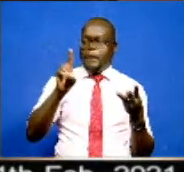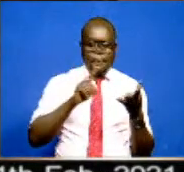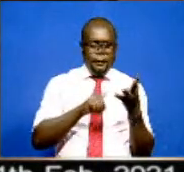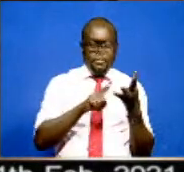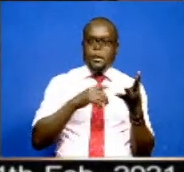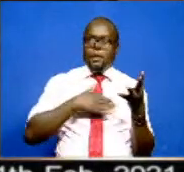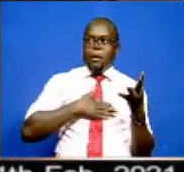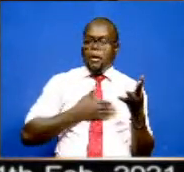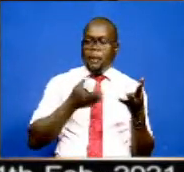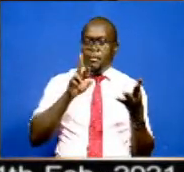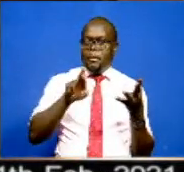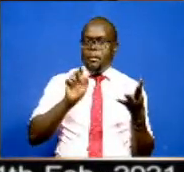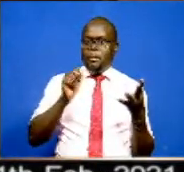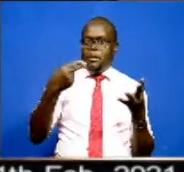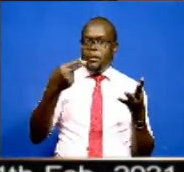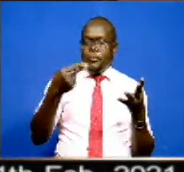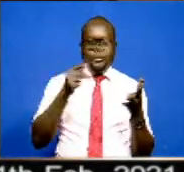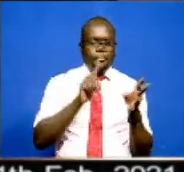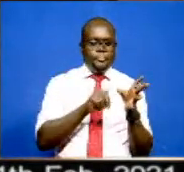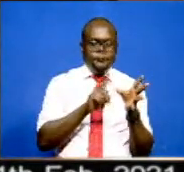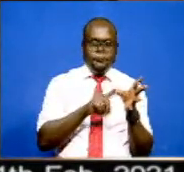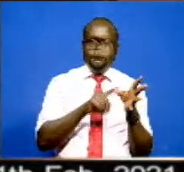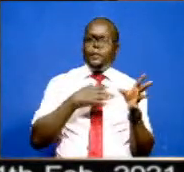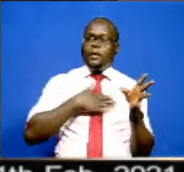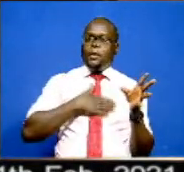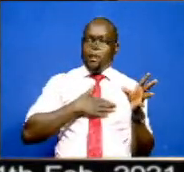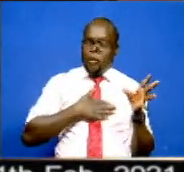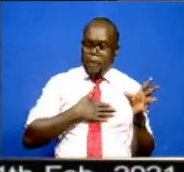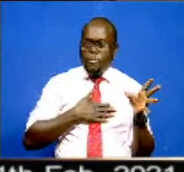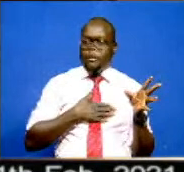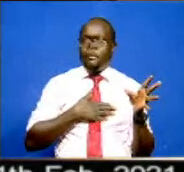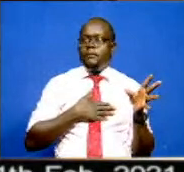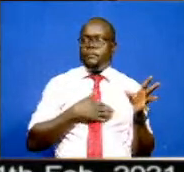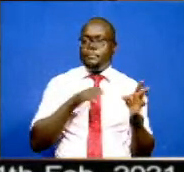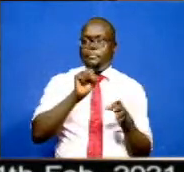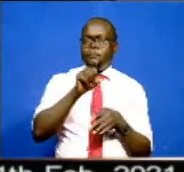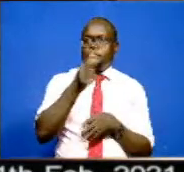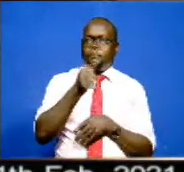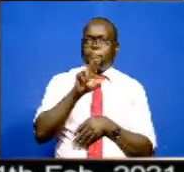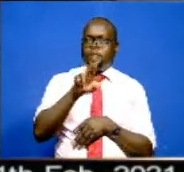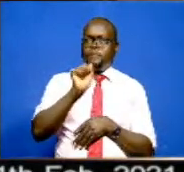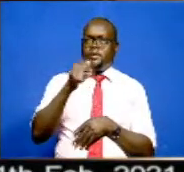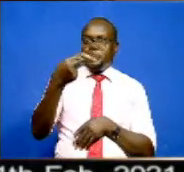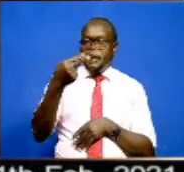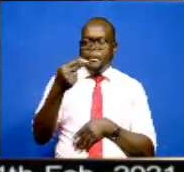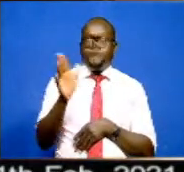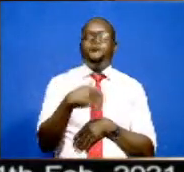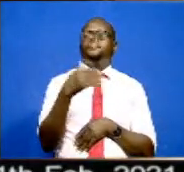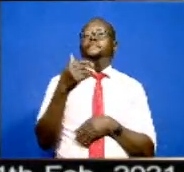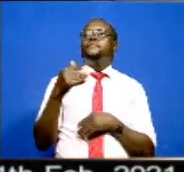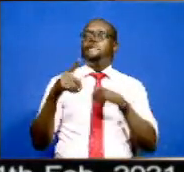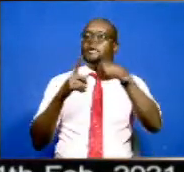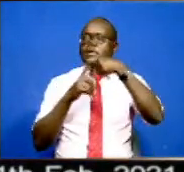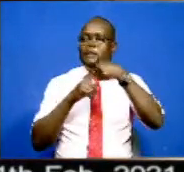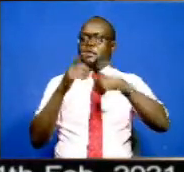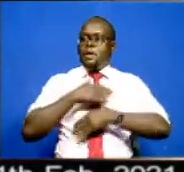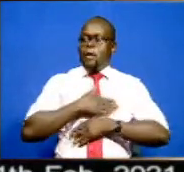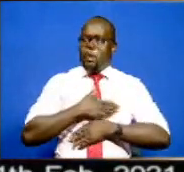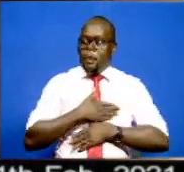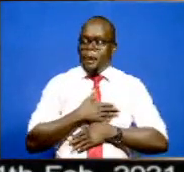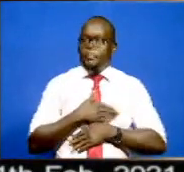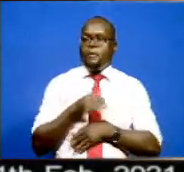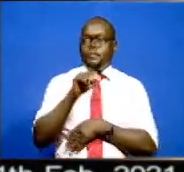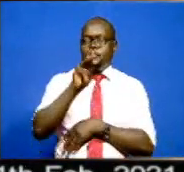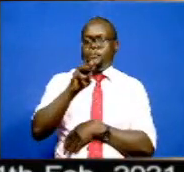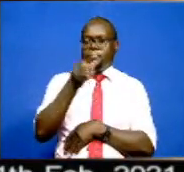Honorable Ruth Wangari Mwaneki, MP. The Honorable Sarah Paulata Korede, MP. The Honorable Samuel